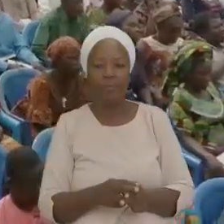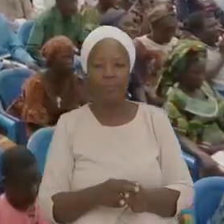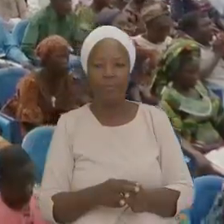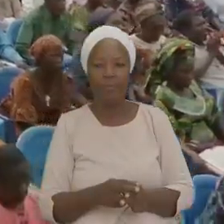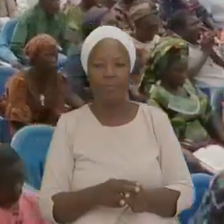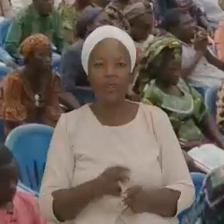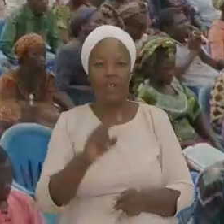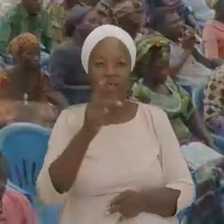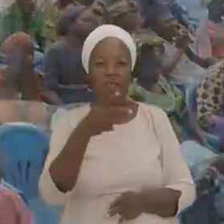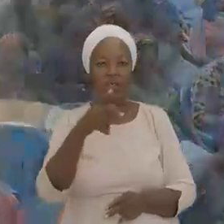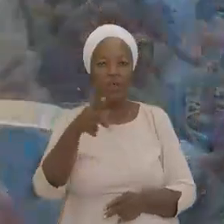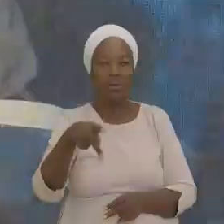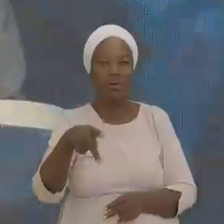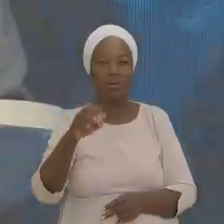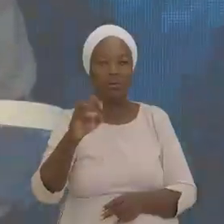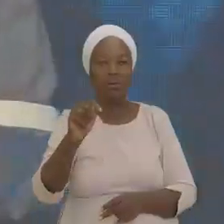Second Peter chapter 3 verse